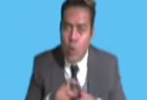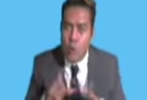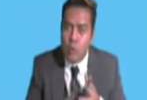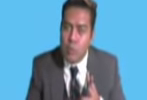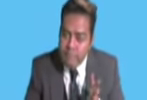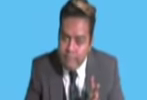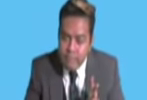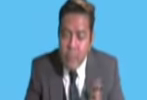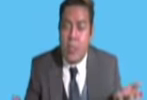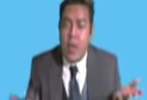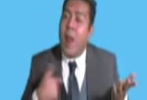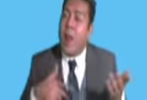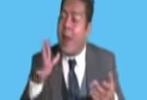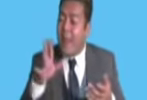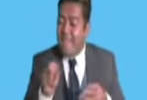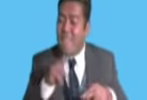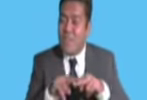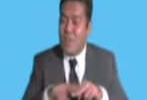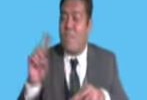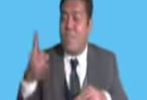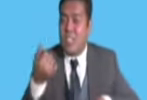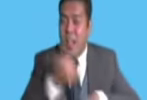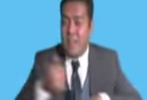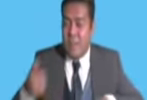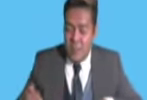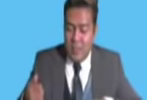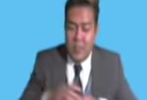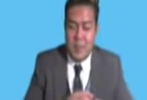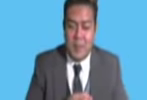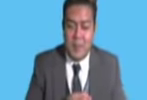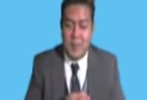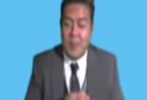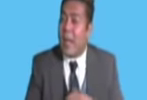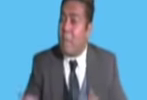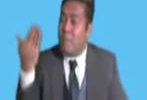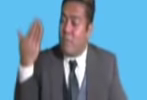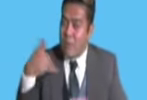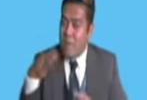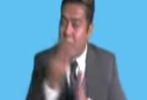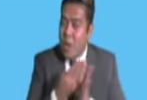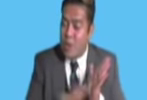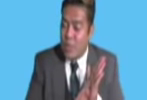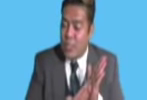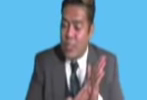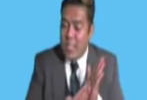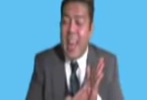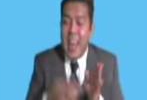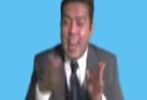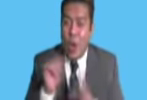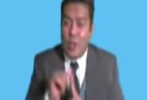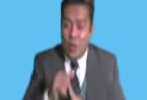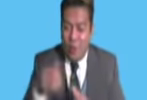Honorable Speaker, this Fiji First government, in previous budgets and also in this